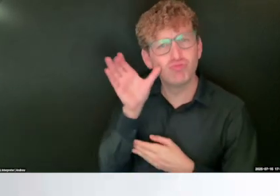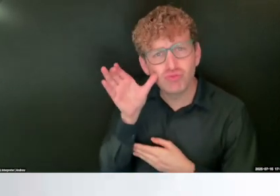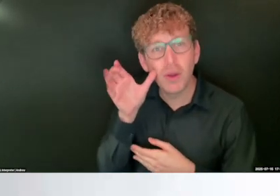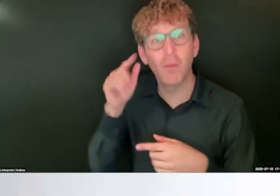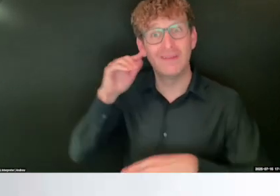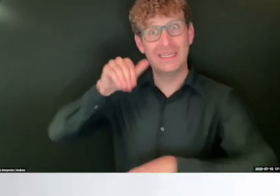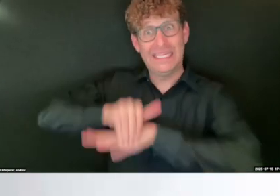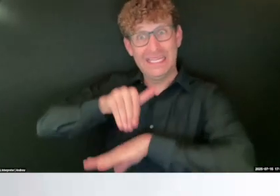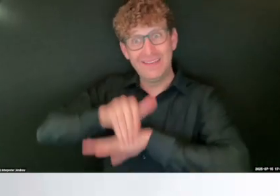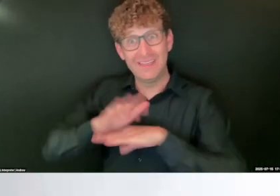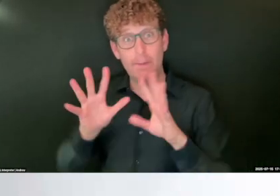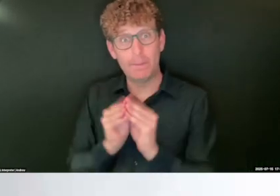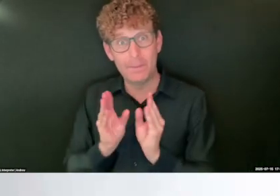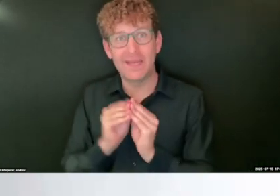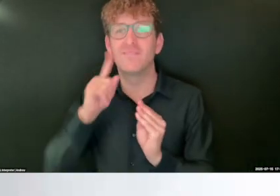community concerns.